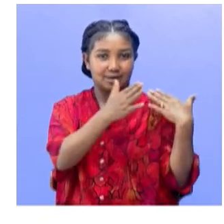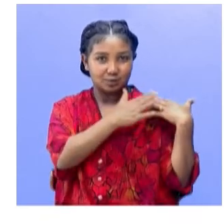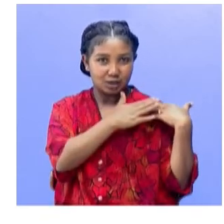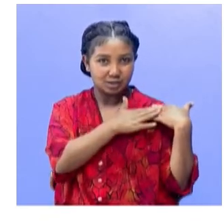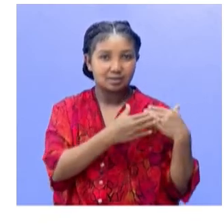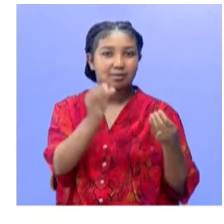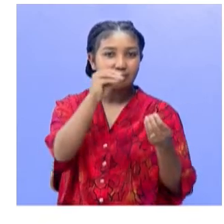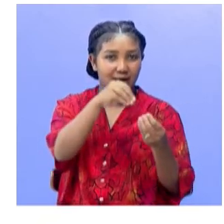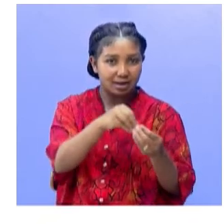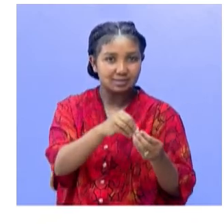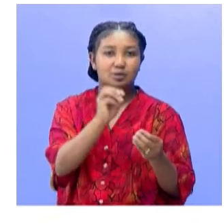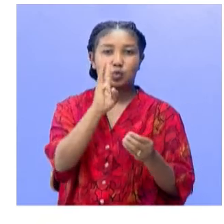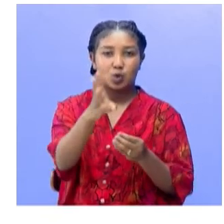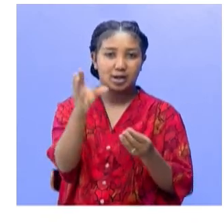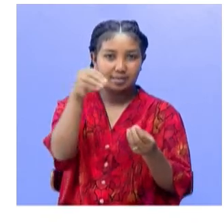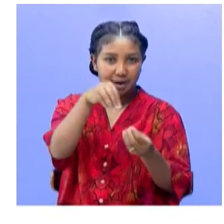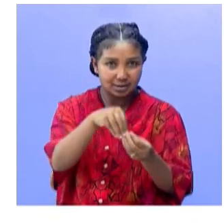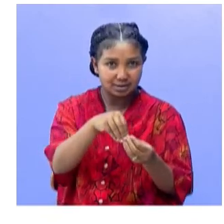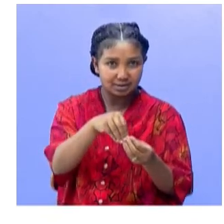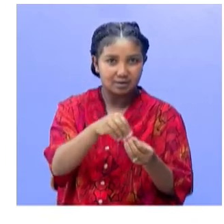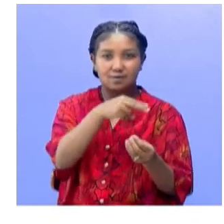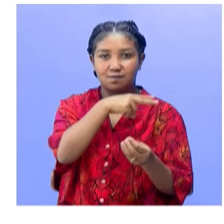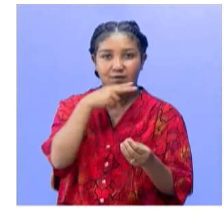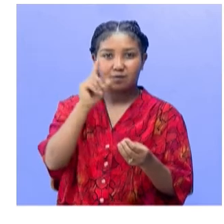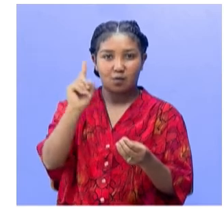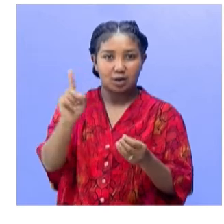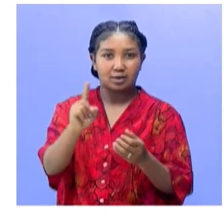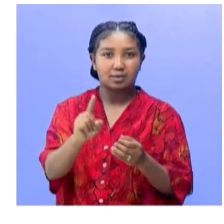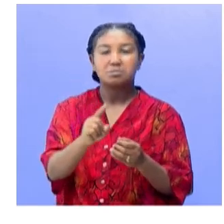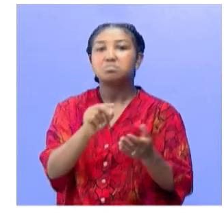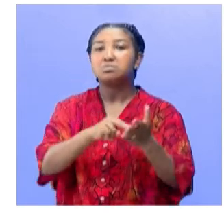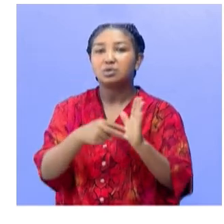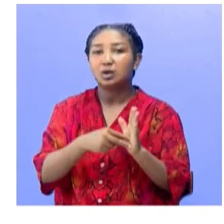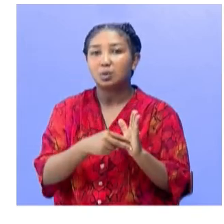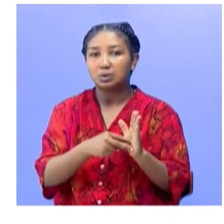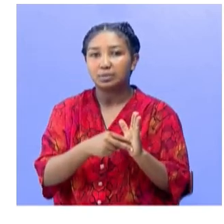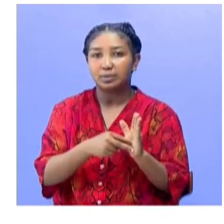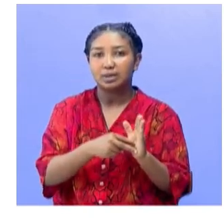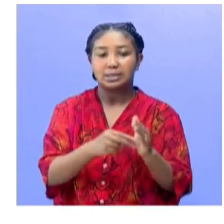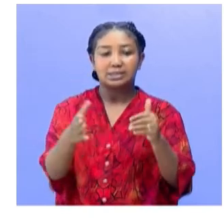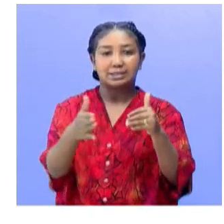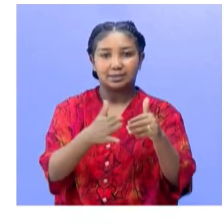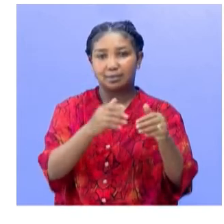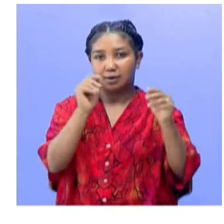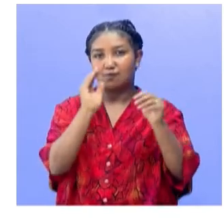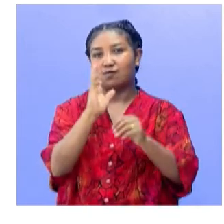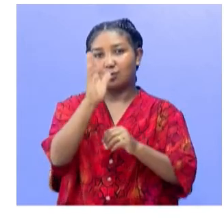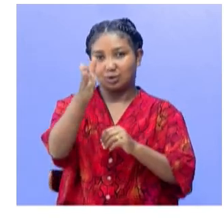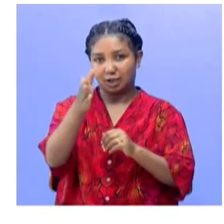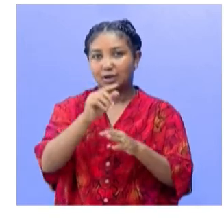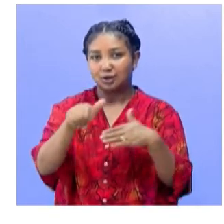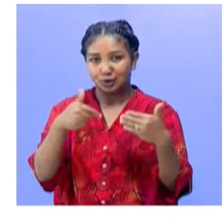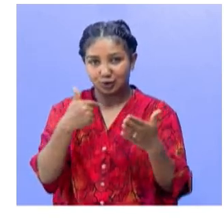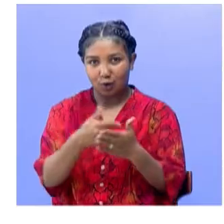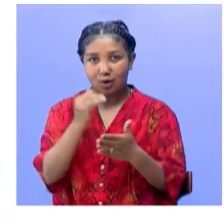subject plus will plus verb 1. What does it mean? This means simple future.